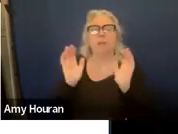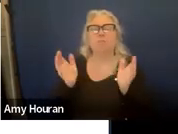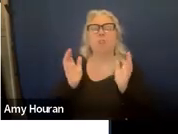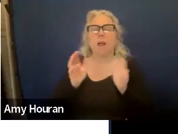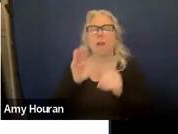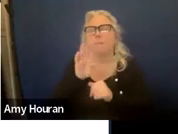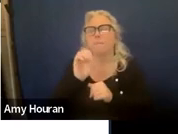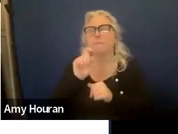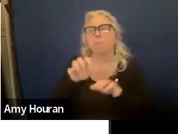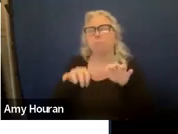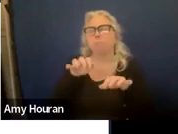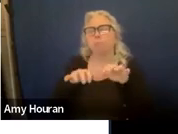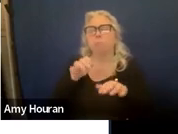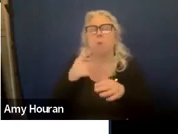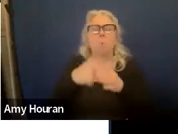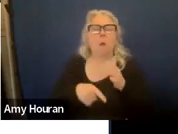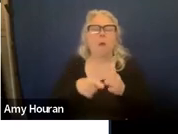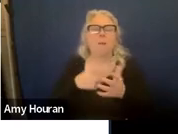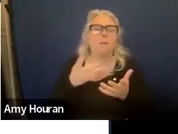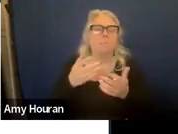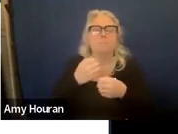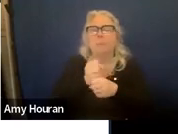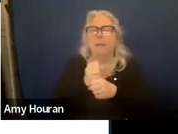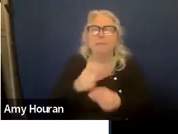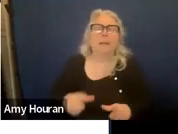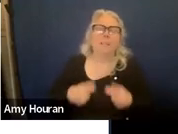life meaningful to you.